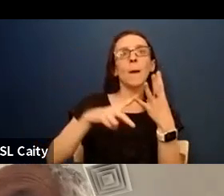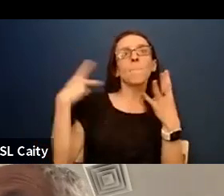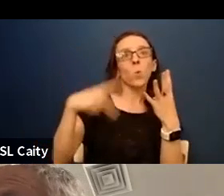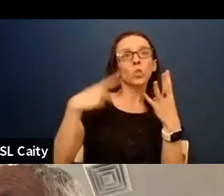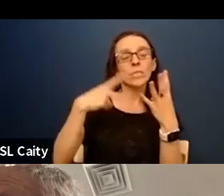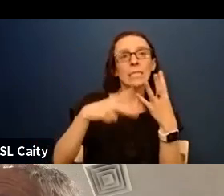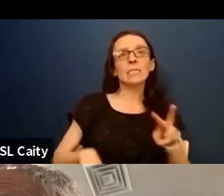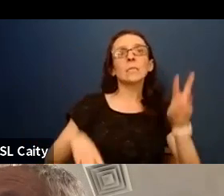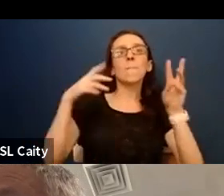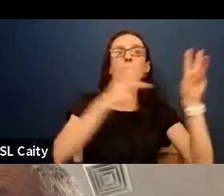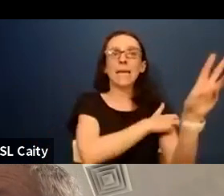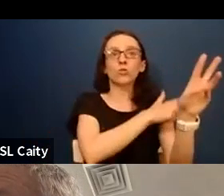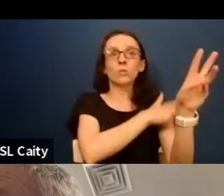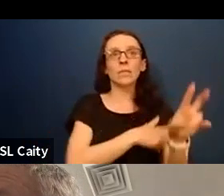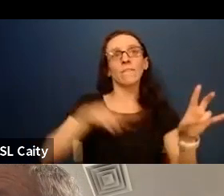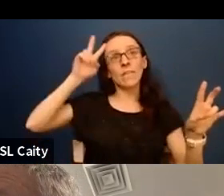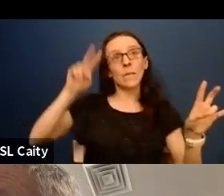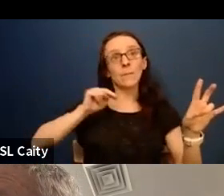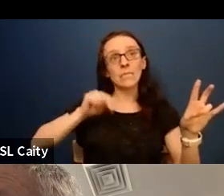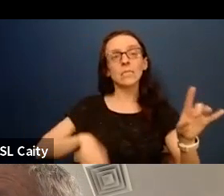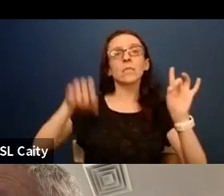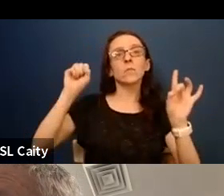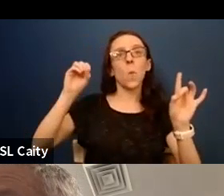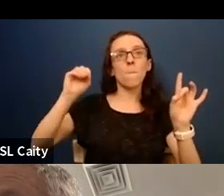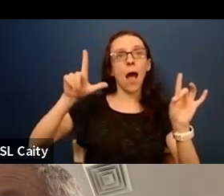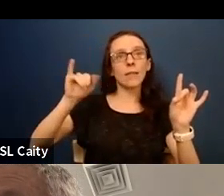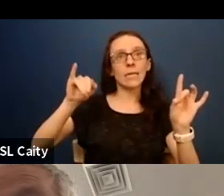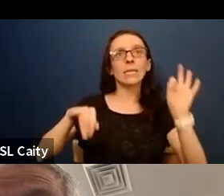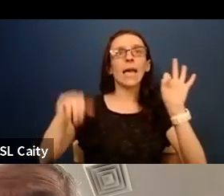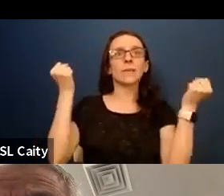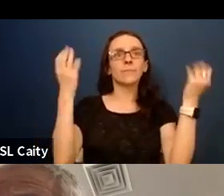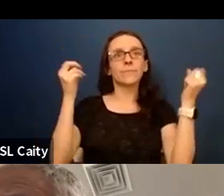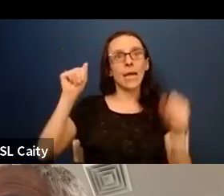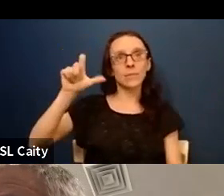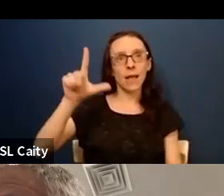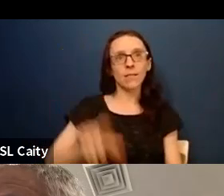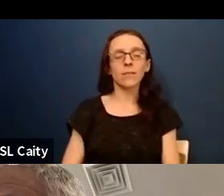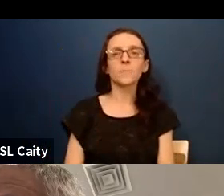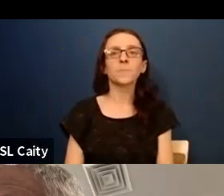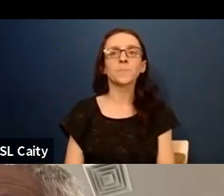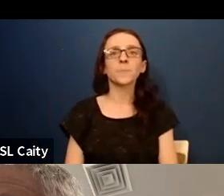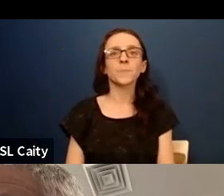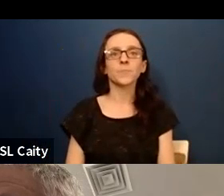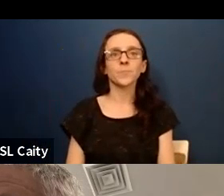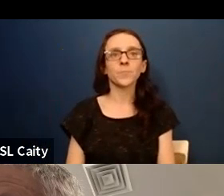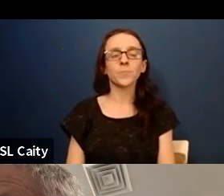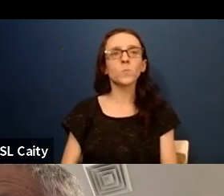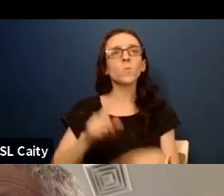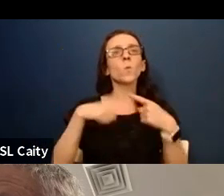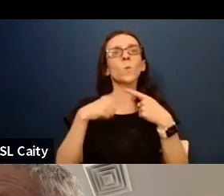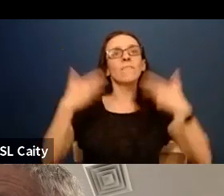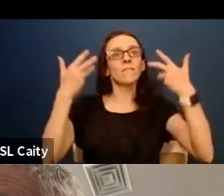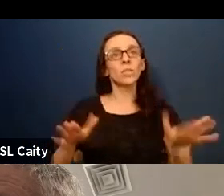Mandarin, Vietnamese, Somali, Arabic, and American Sign Language. After I finish introducing